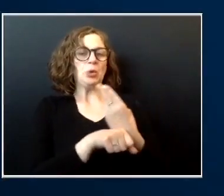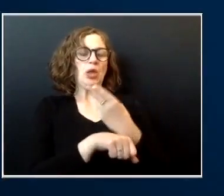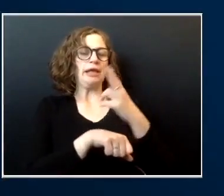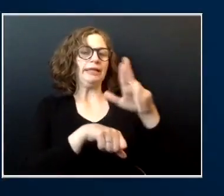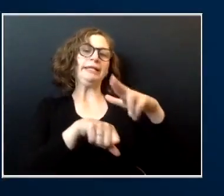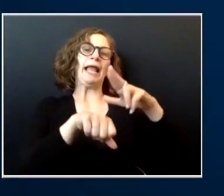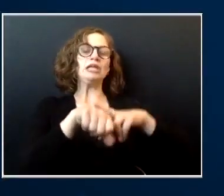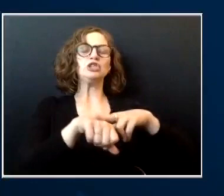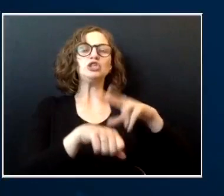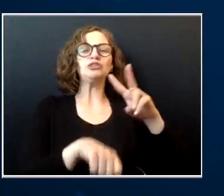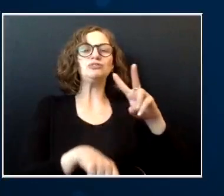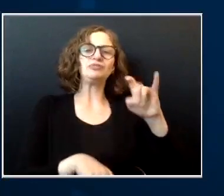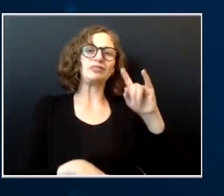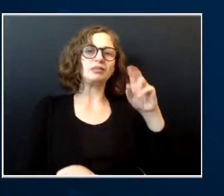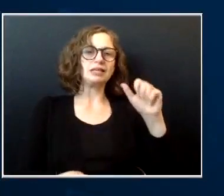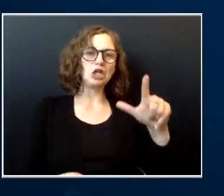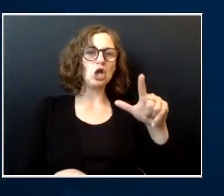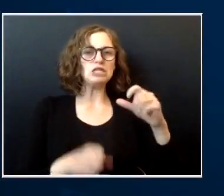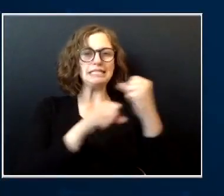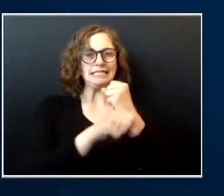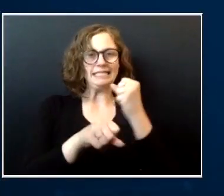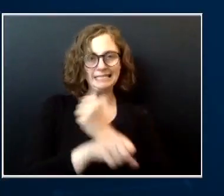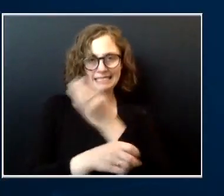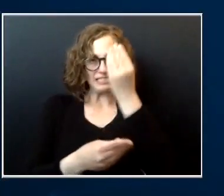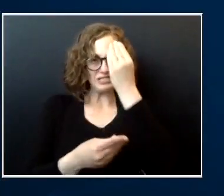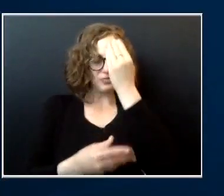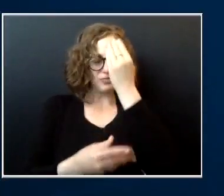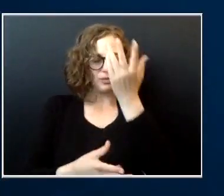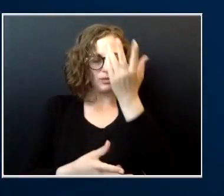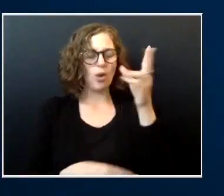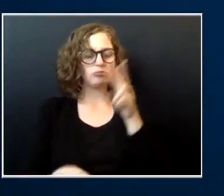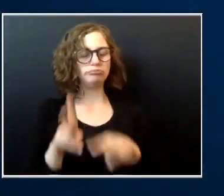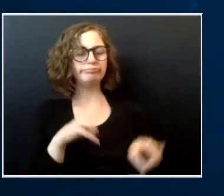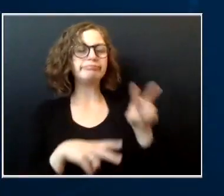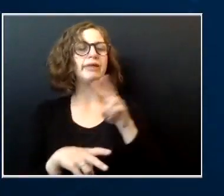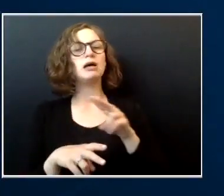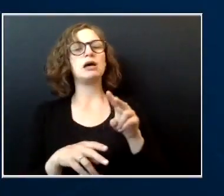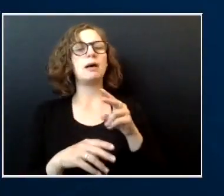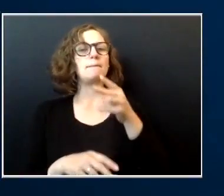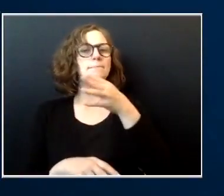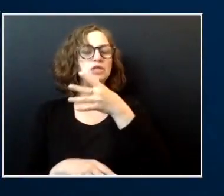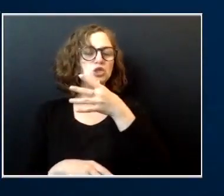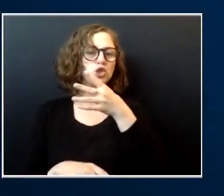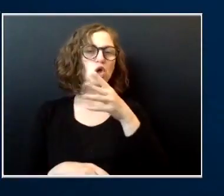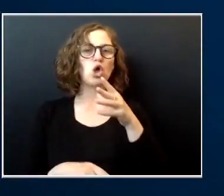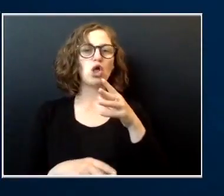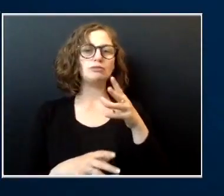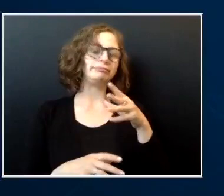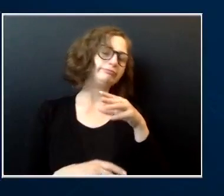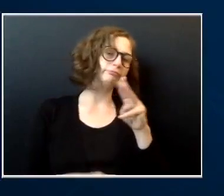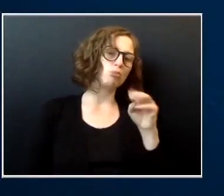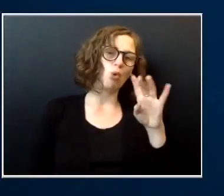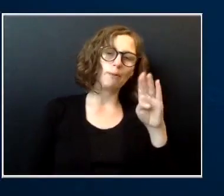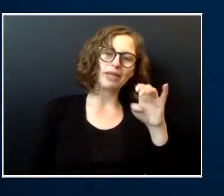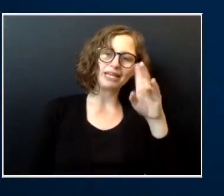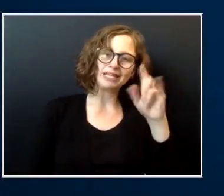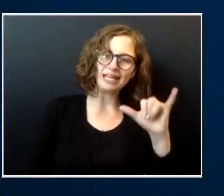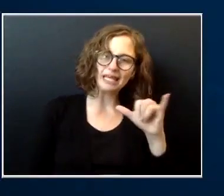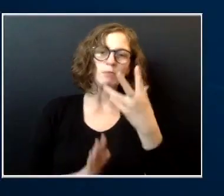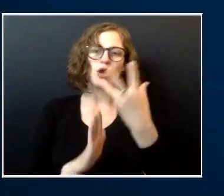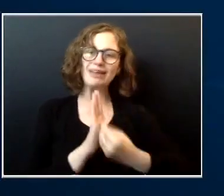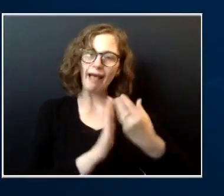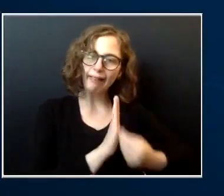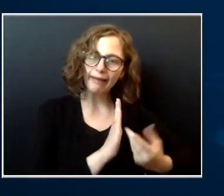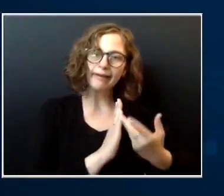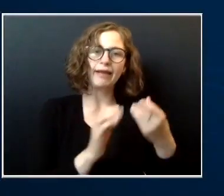information, will look at maternal morbidity, mortality, you know, on an annual basis. And every year, as you look at it